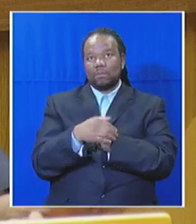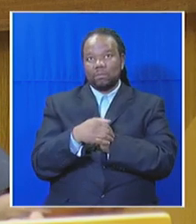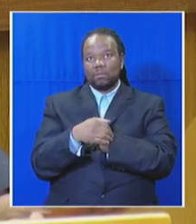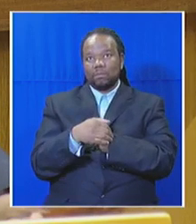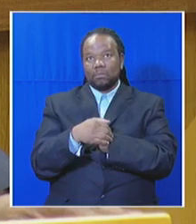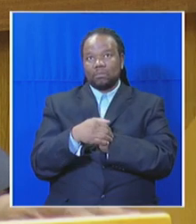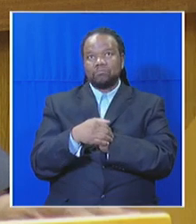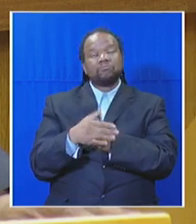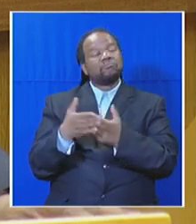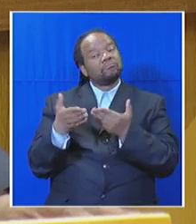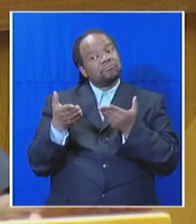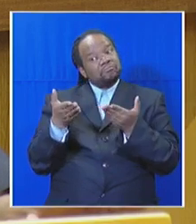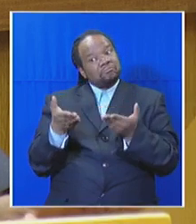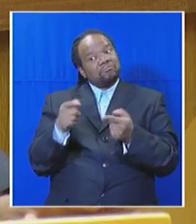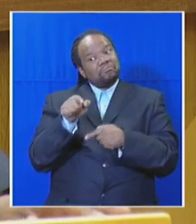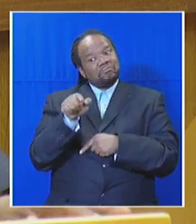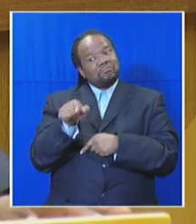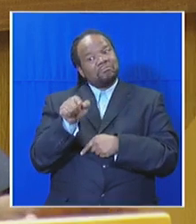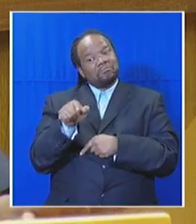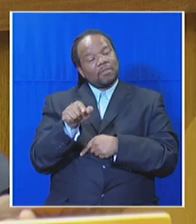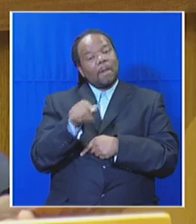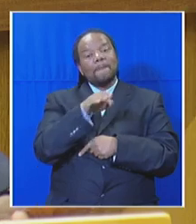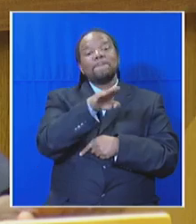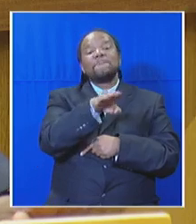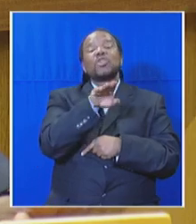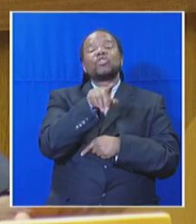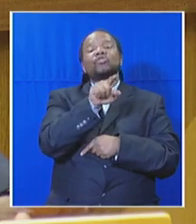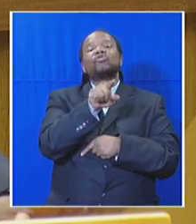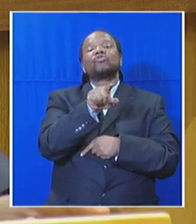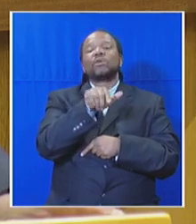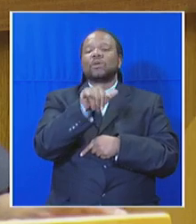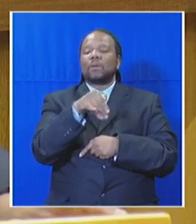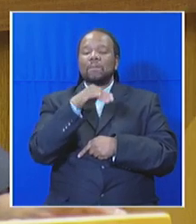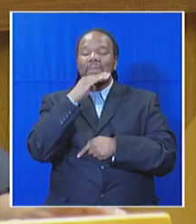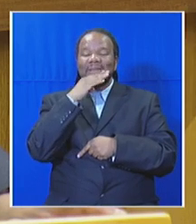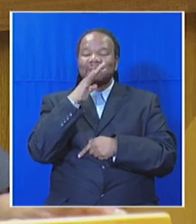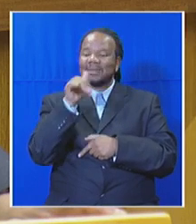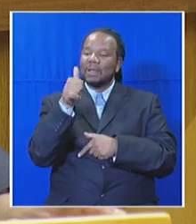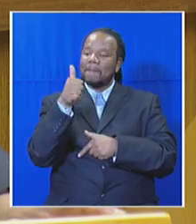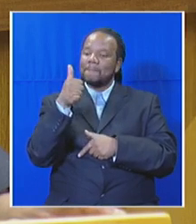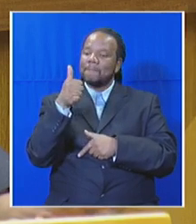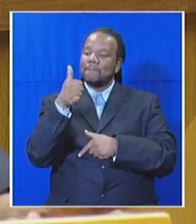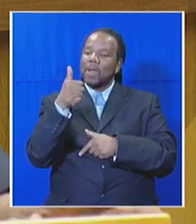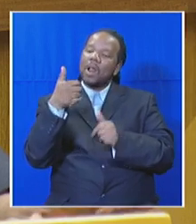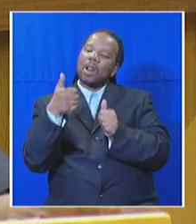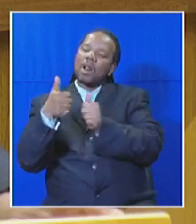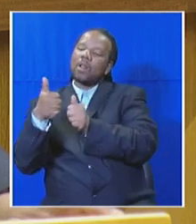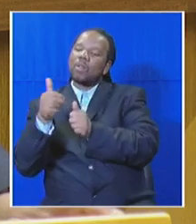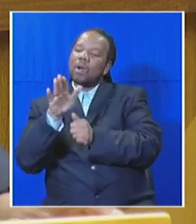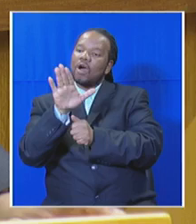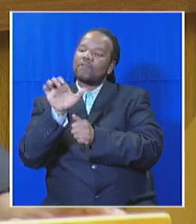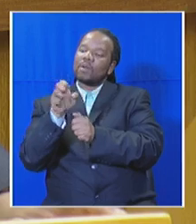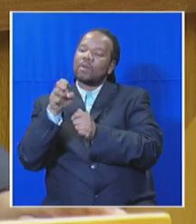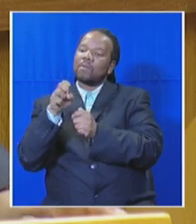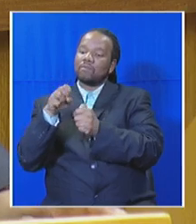looked at as a bank that would be very close to African challenges. And I think it's going to be